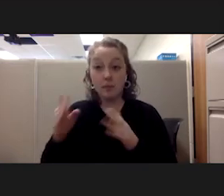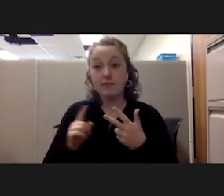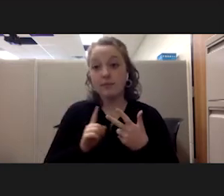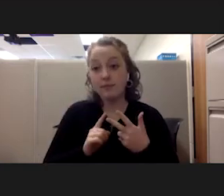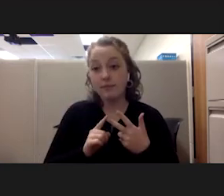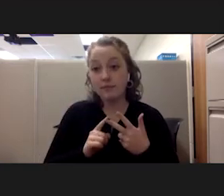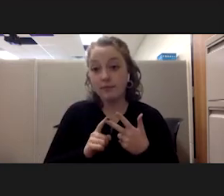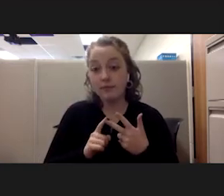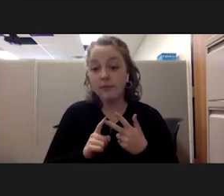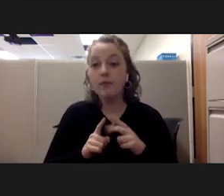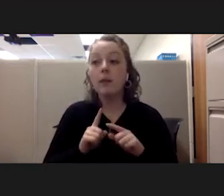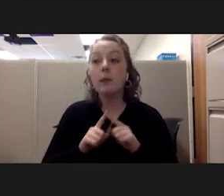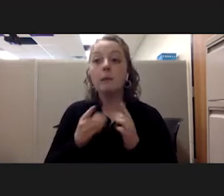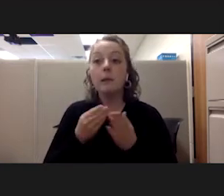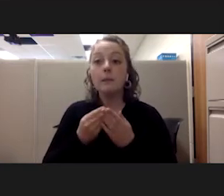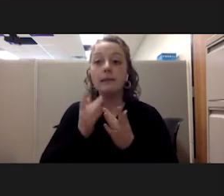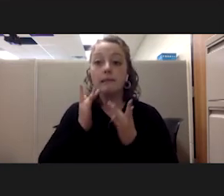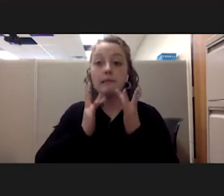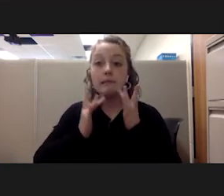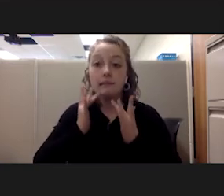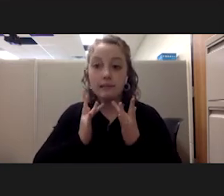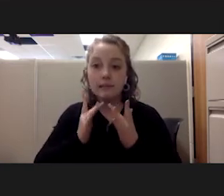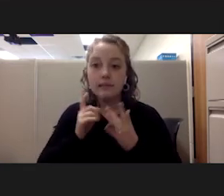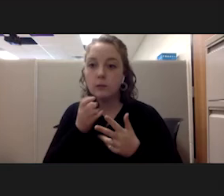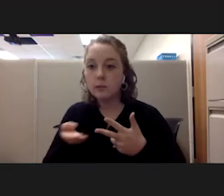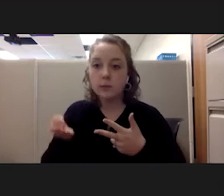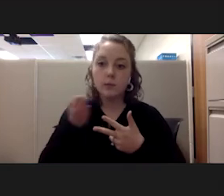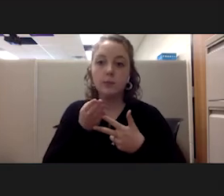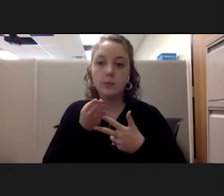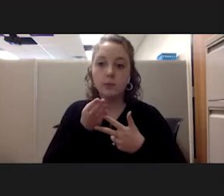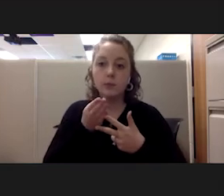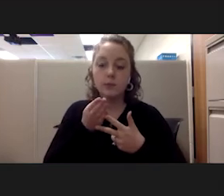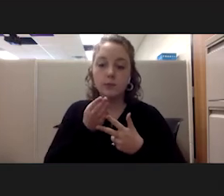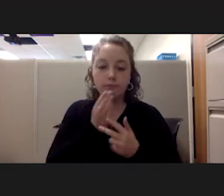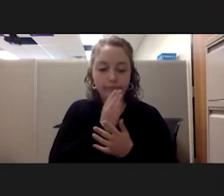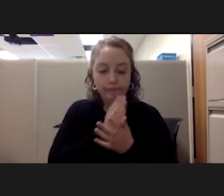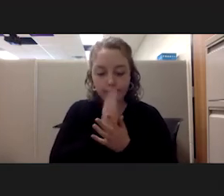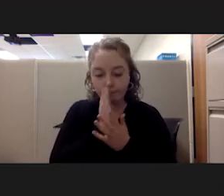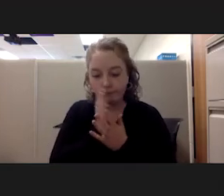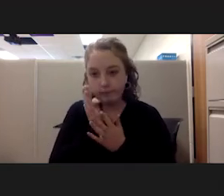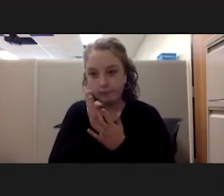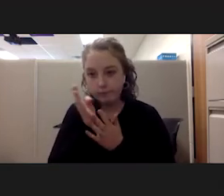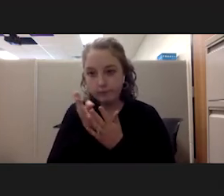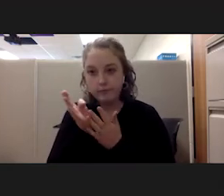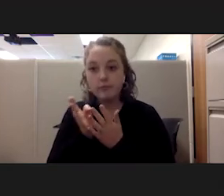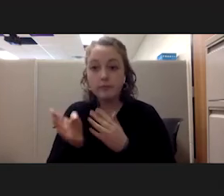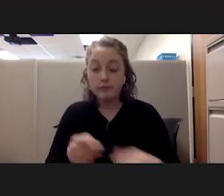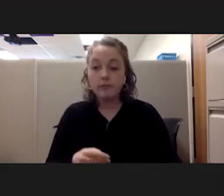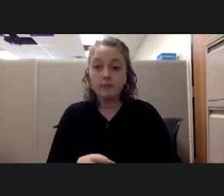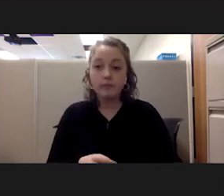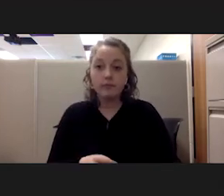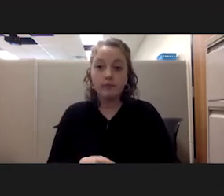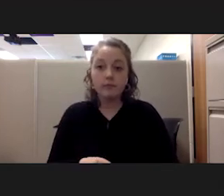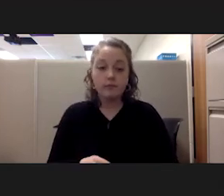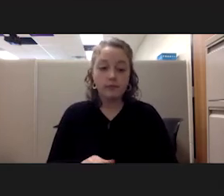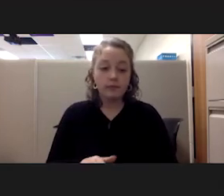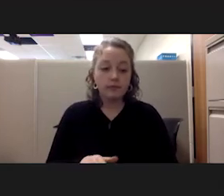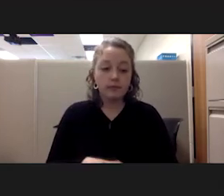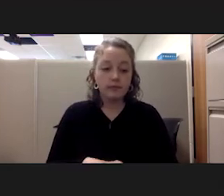of funding, they had to break it apart into different parts. And so